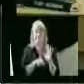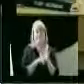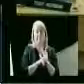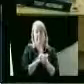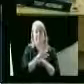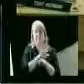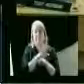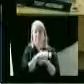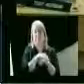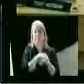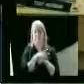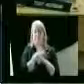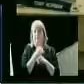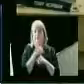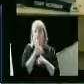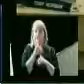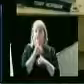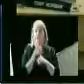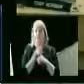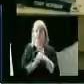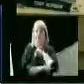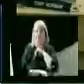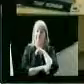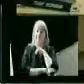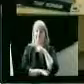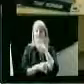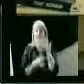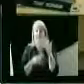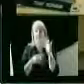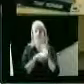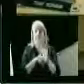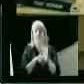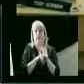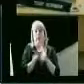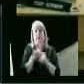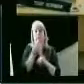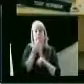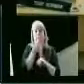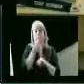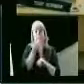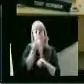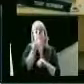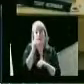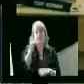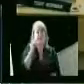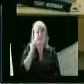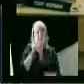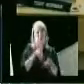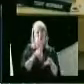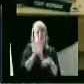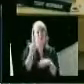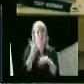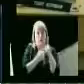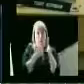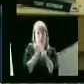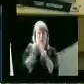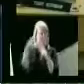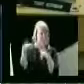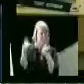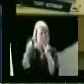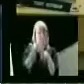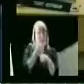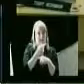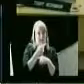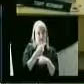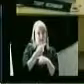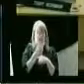and certainly persecution that Mr. Settles has gone through in these three years, this has been